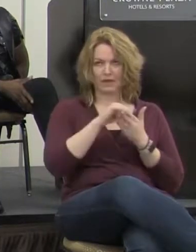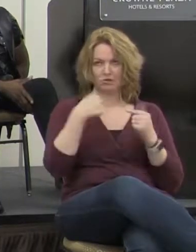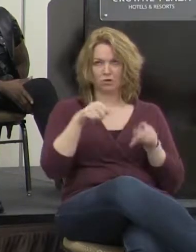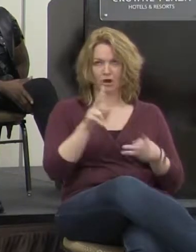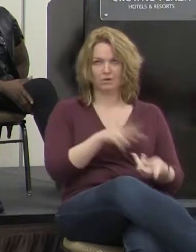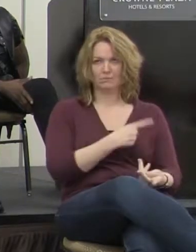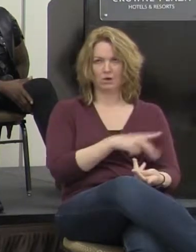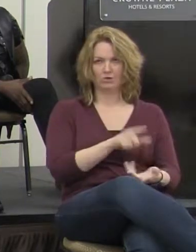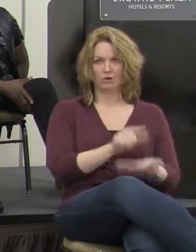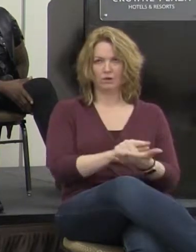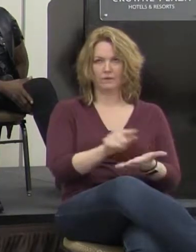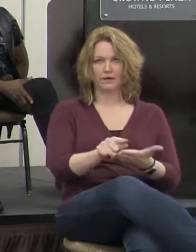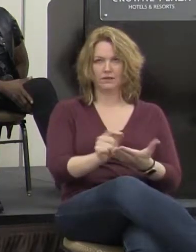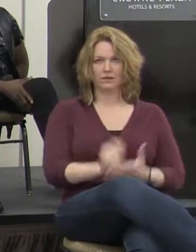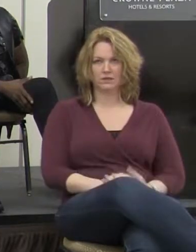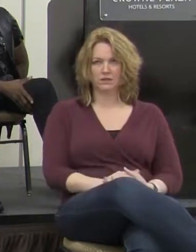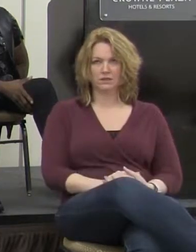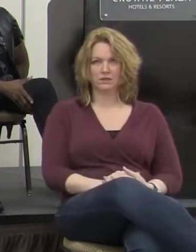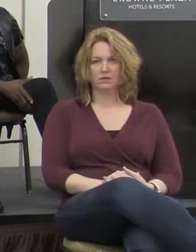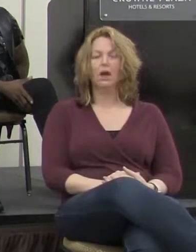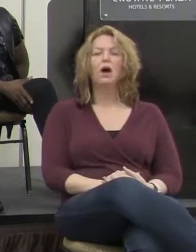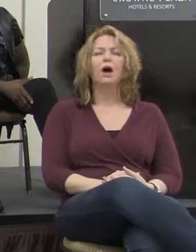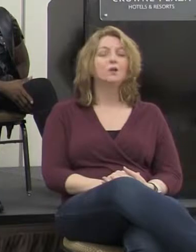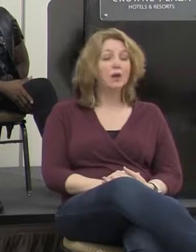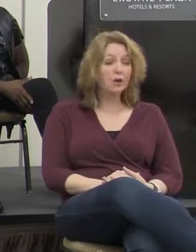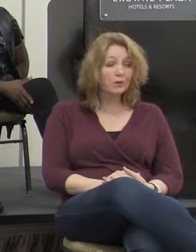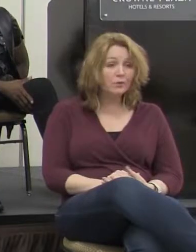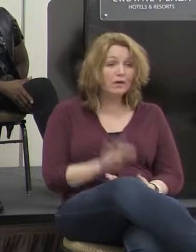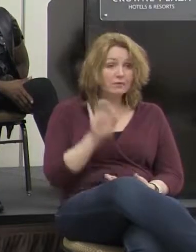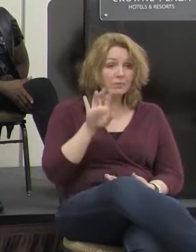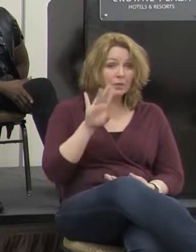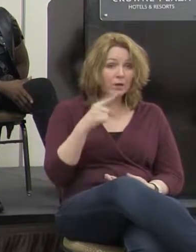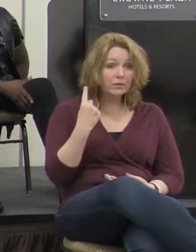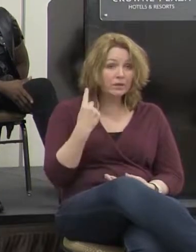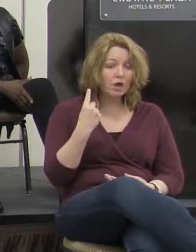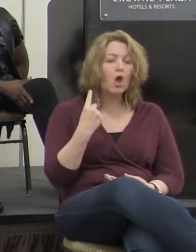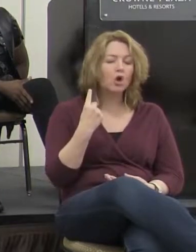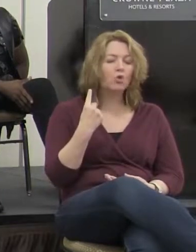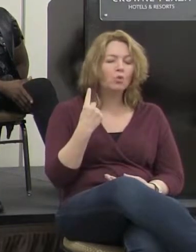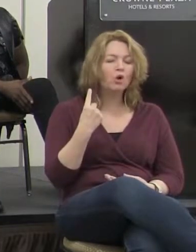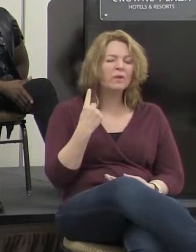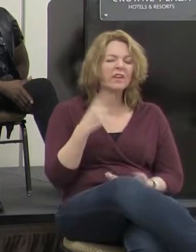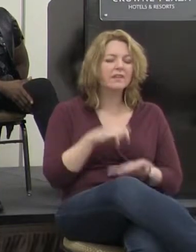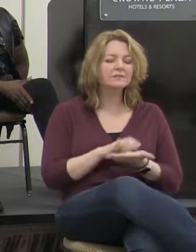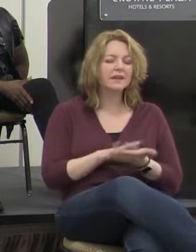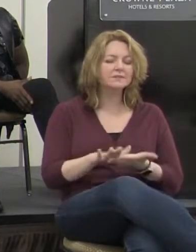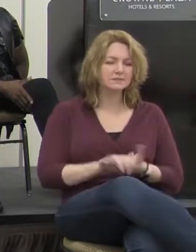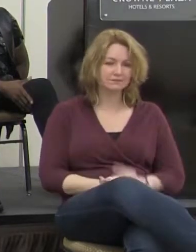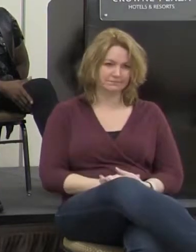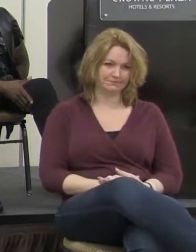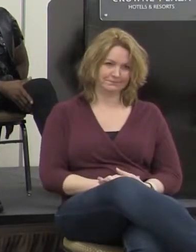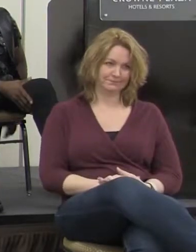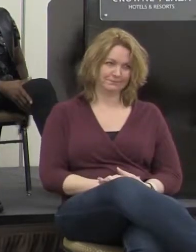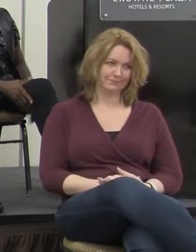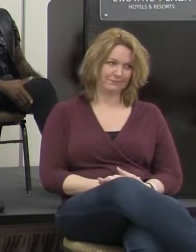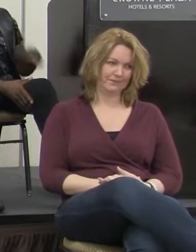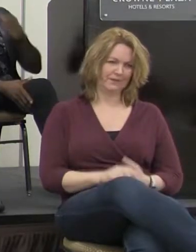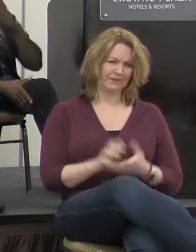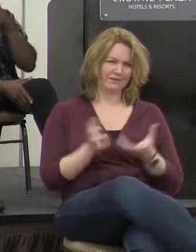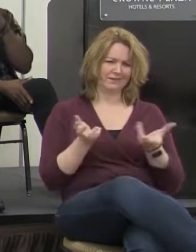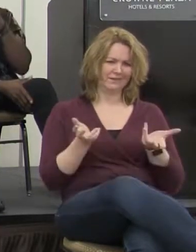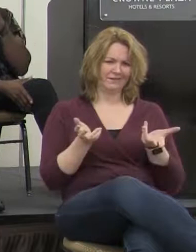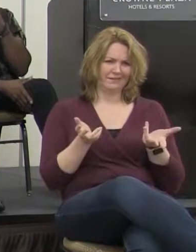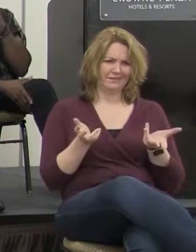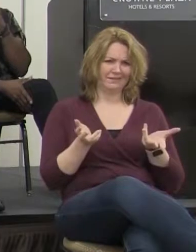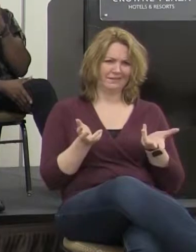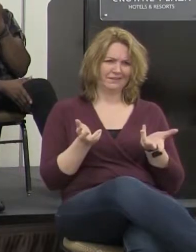Poetry Week? Oh, no? Just February. Okay, that's nice. I mean,